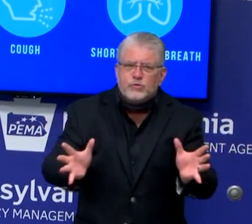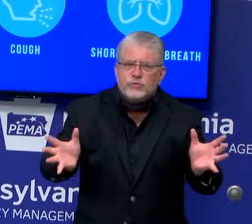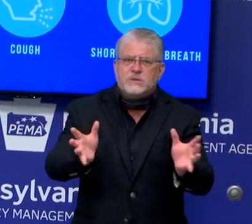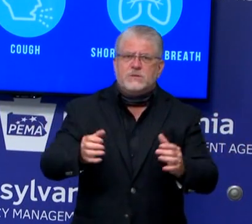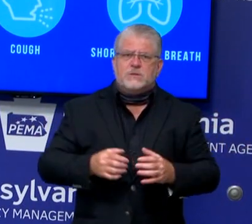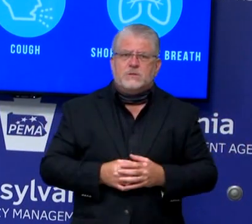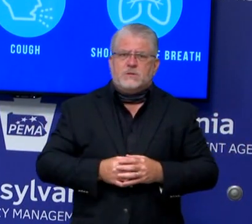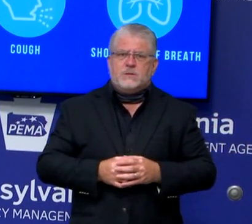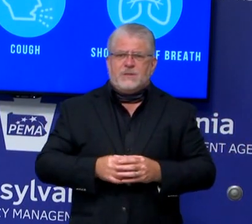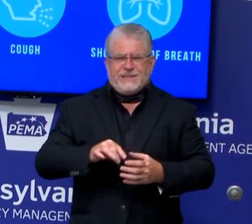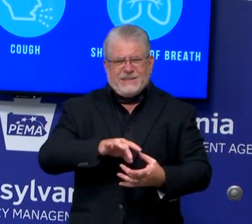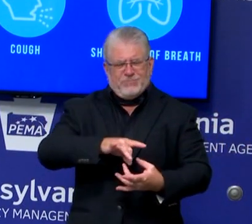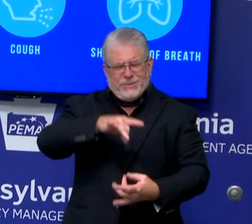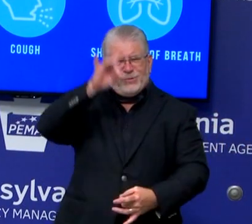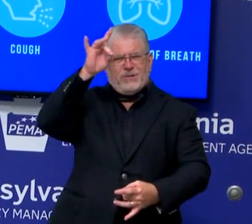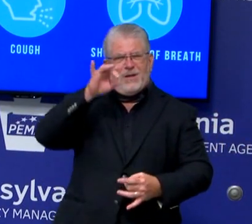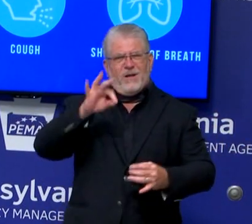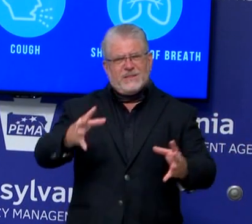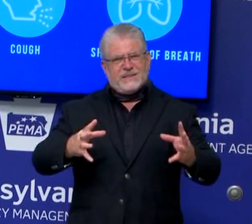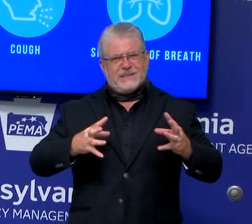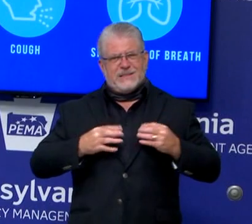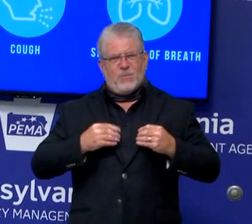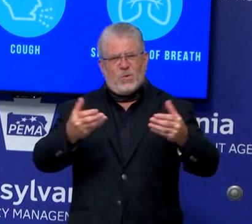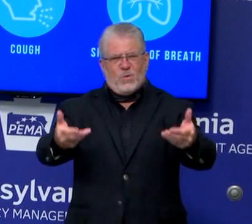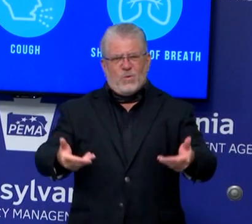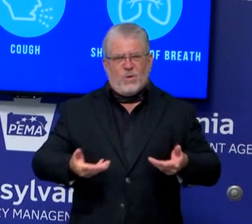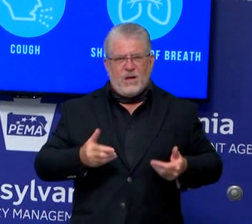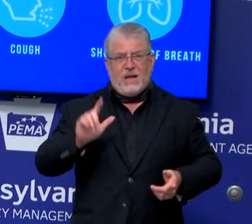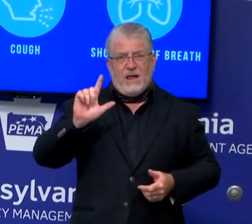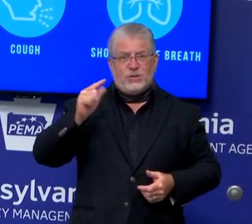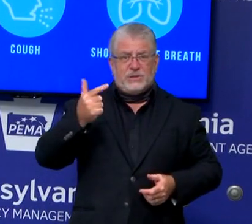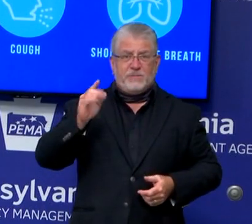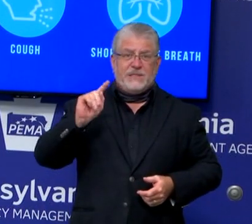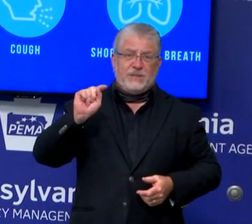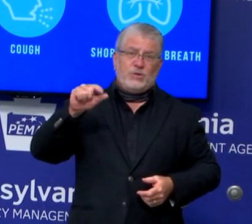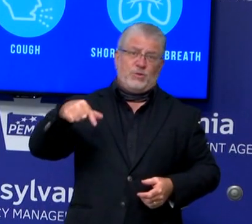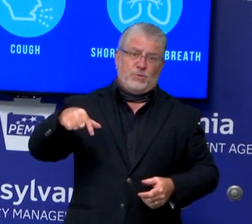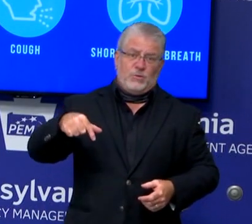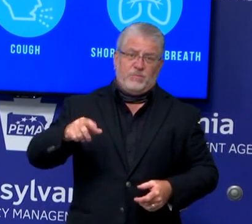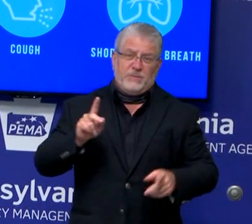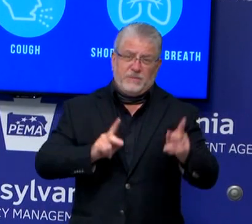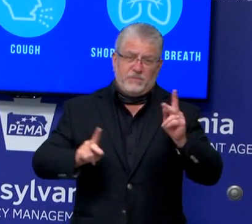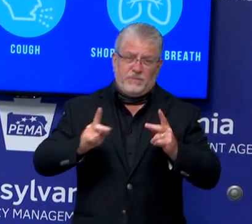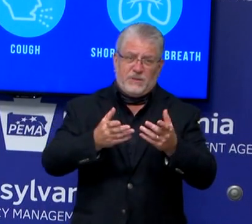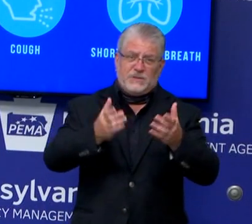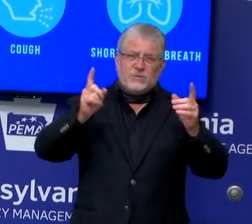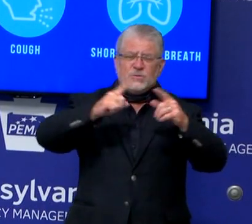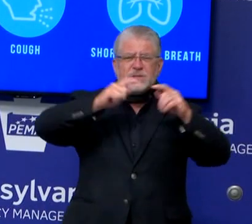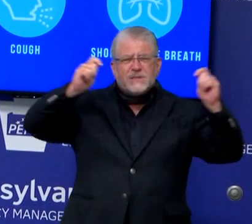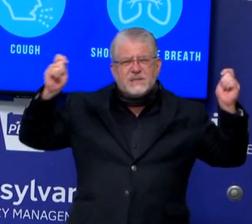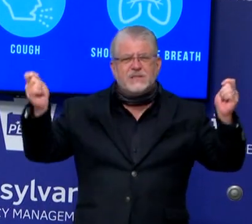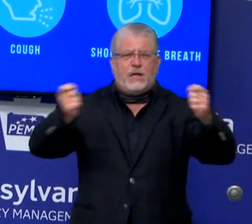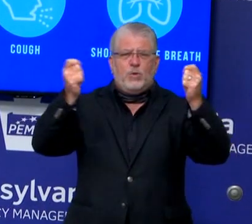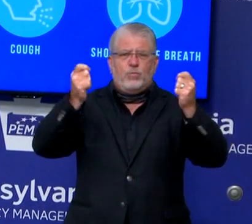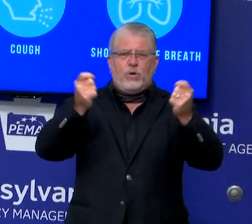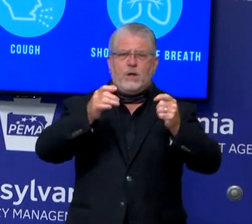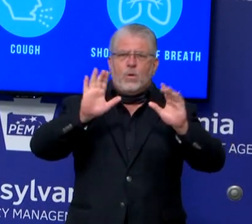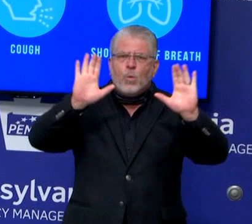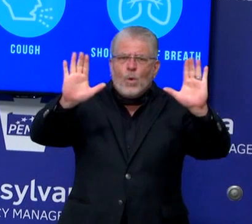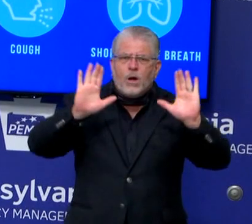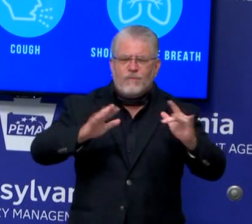acceptance and welcoming to LGBTQ individuals and celebrate the wonderful